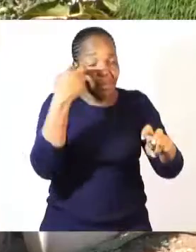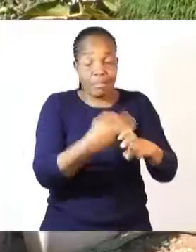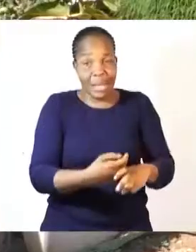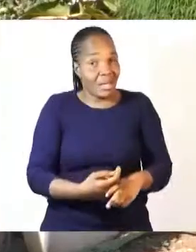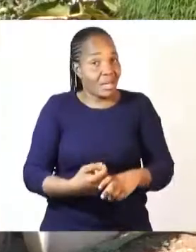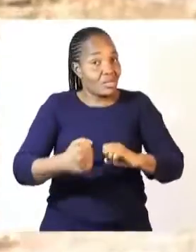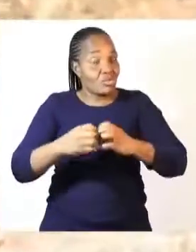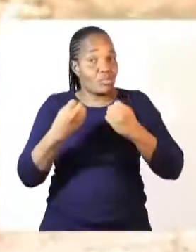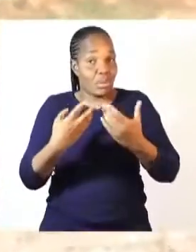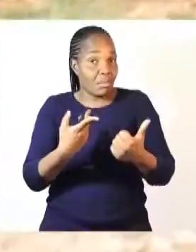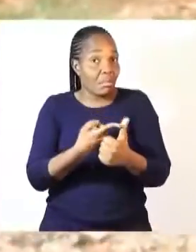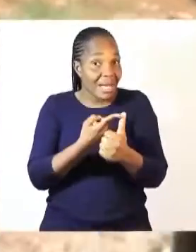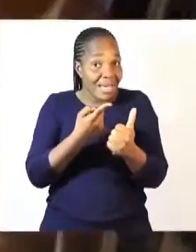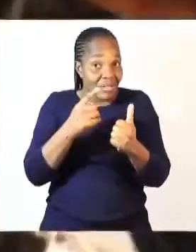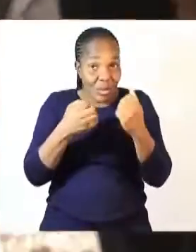around here.